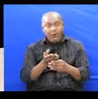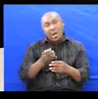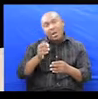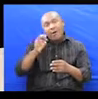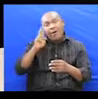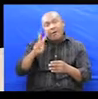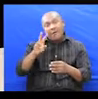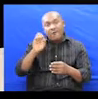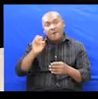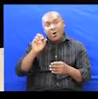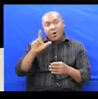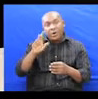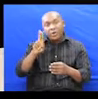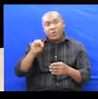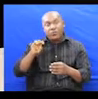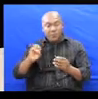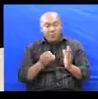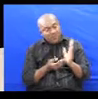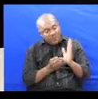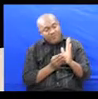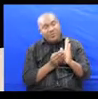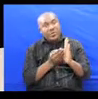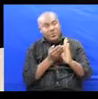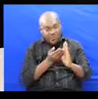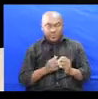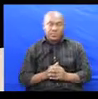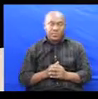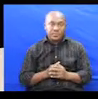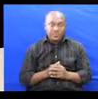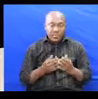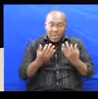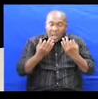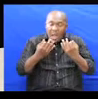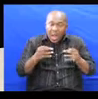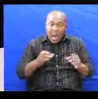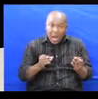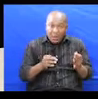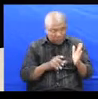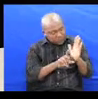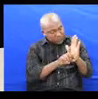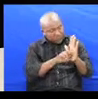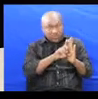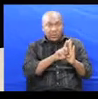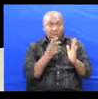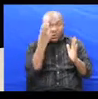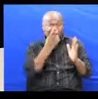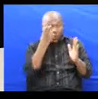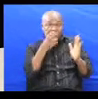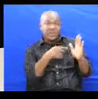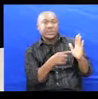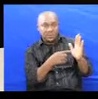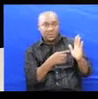mole concept. We can define number of moles. How do we calculate moles in mole